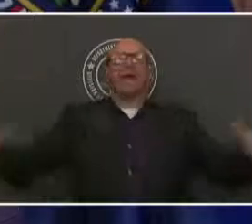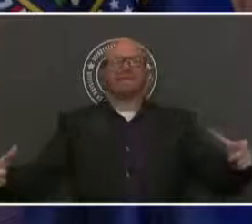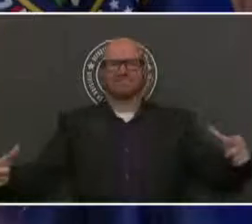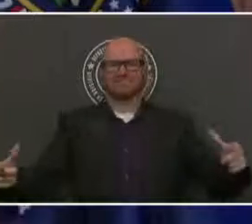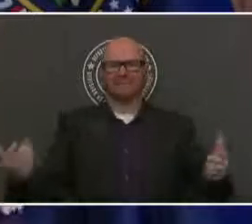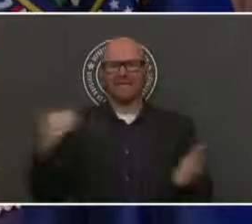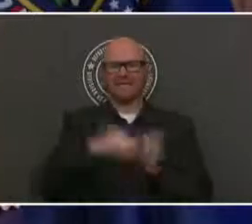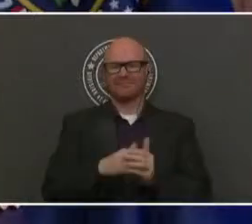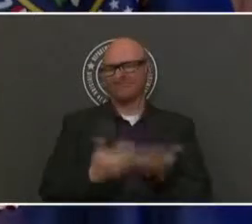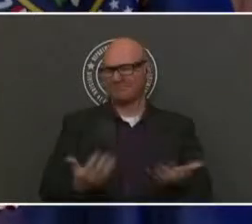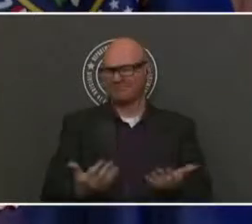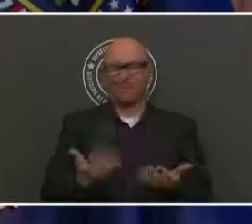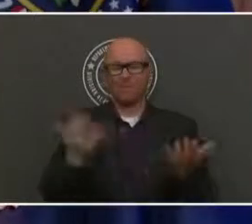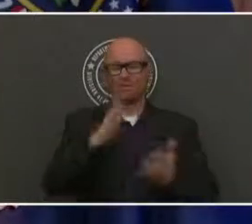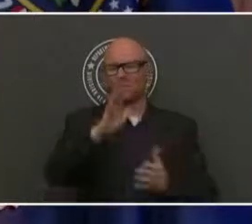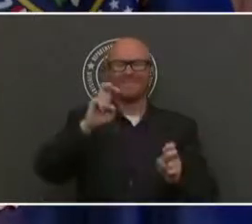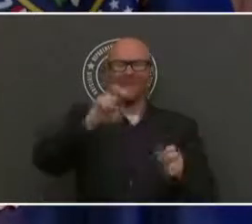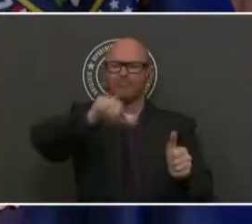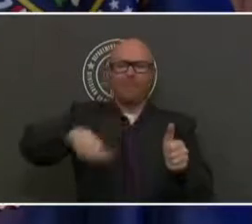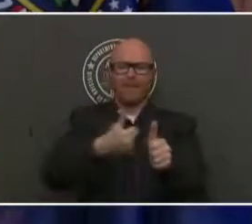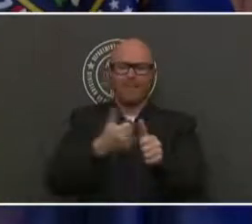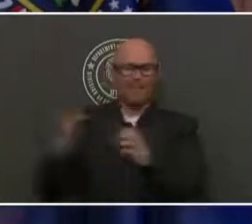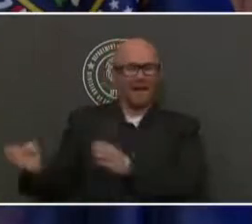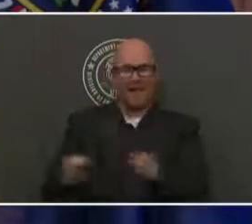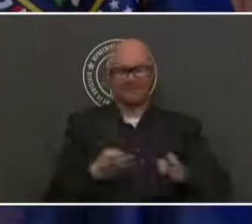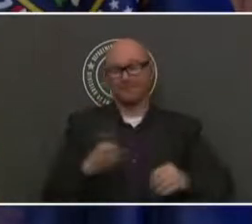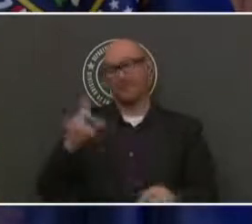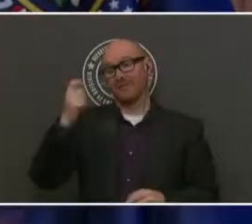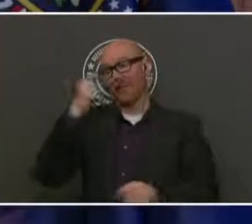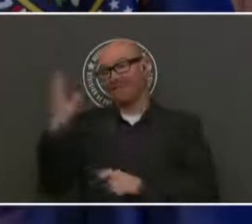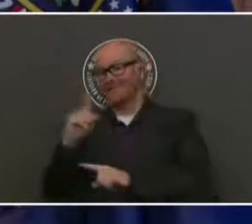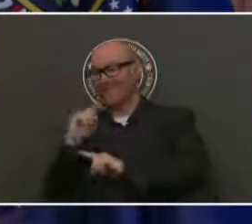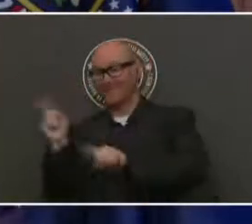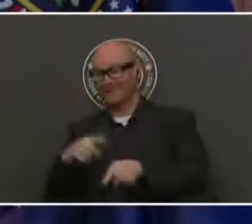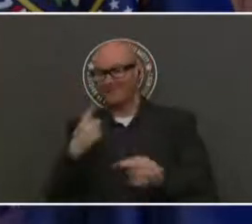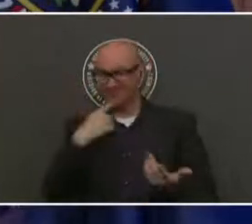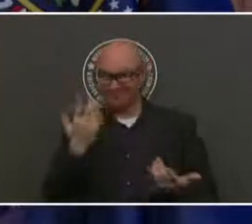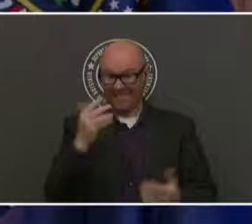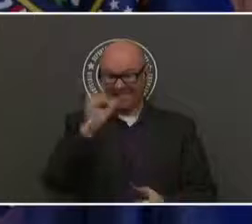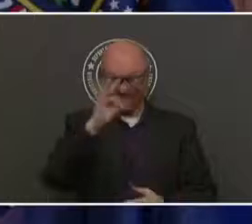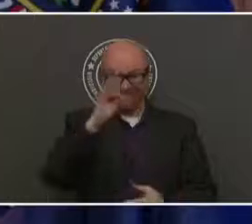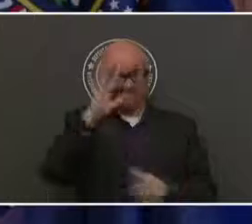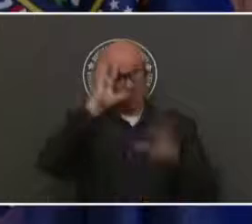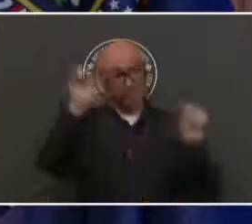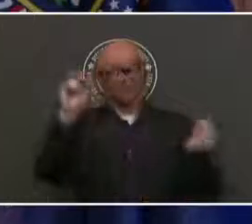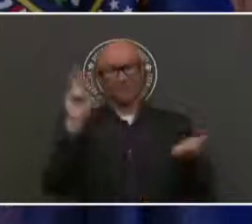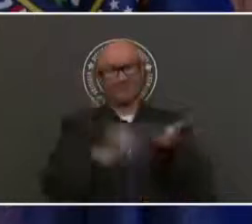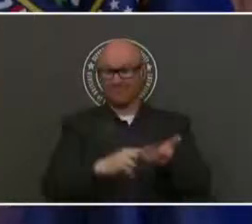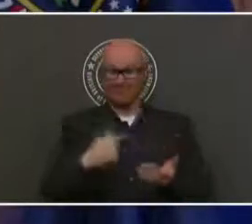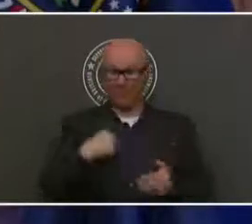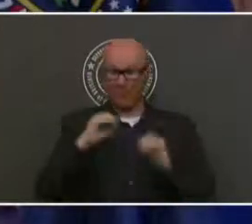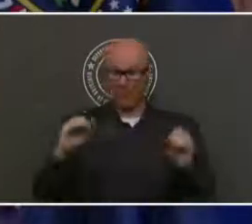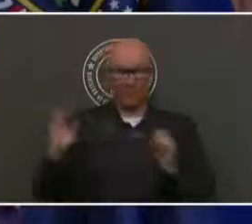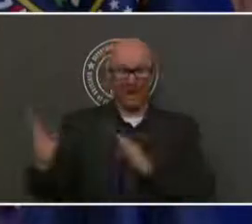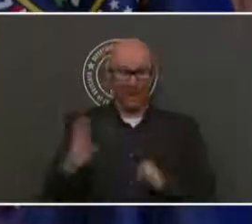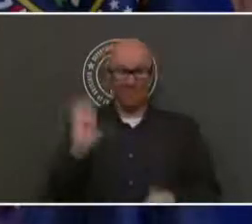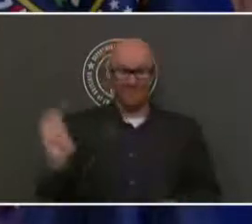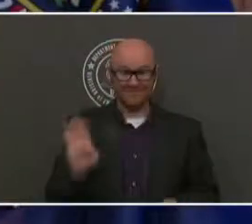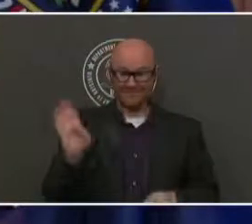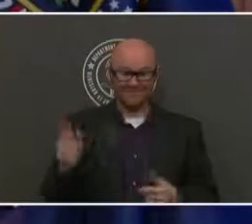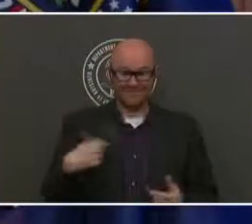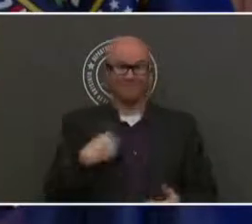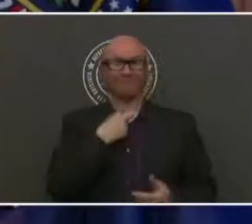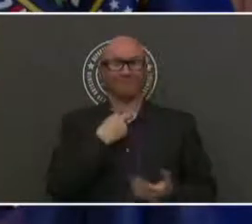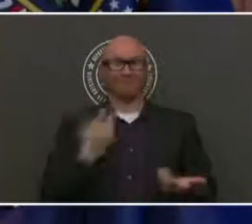a plan B, because again, our hands are tied at some level. So, but I do think there are two options.